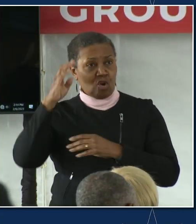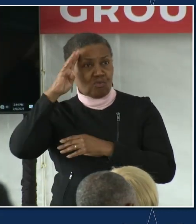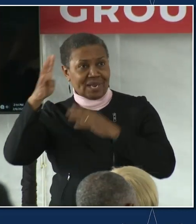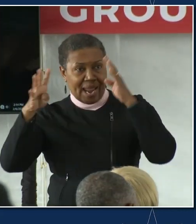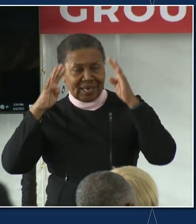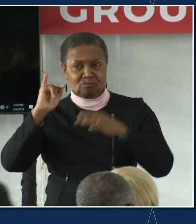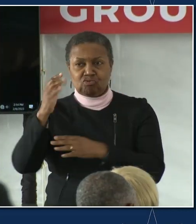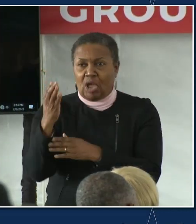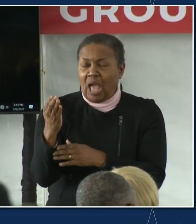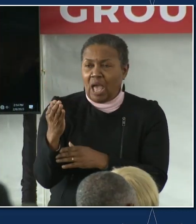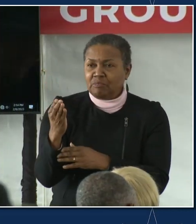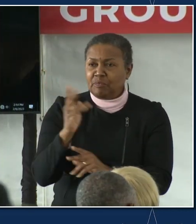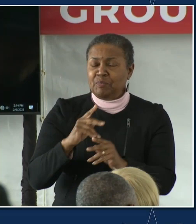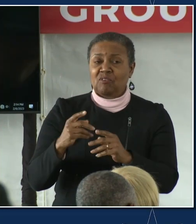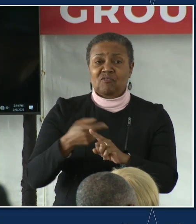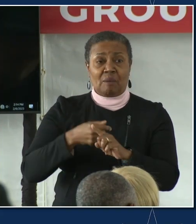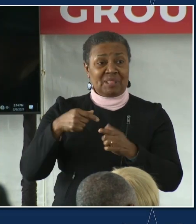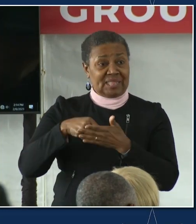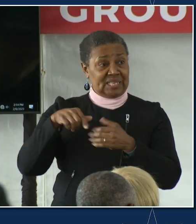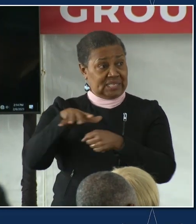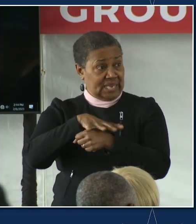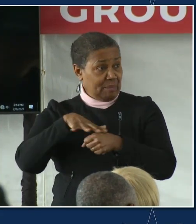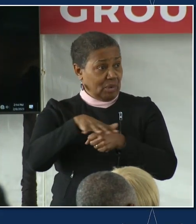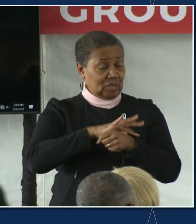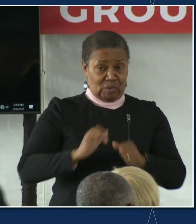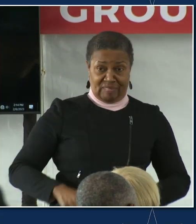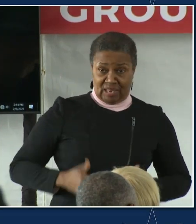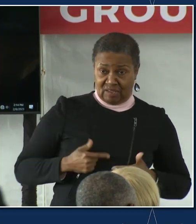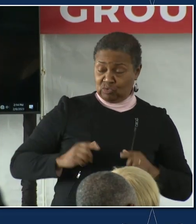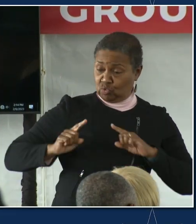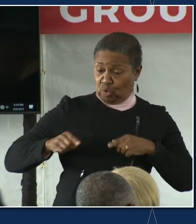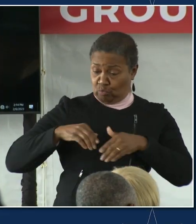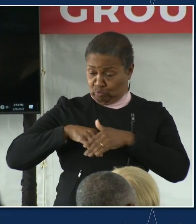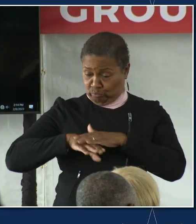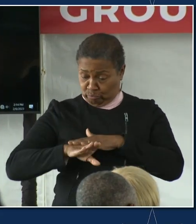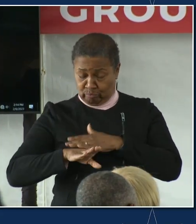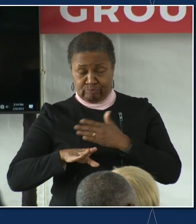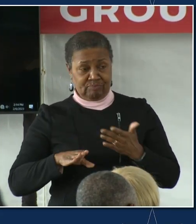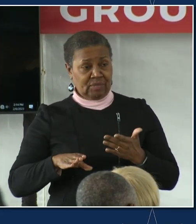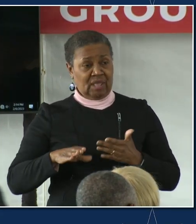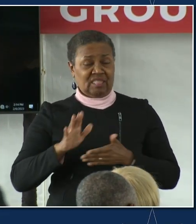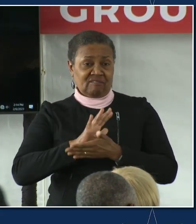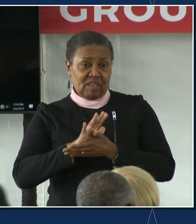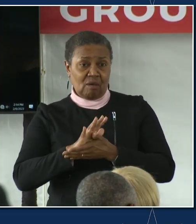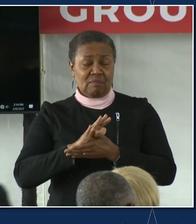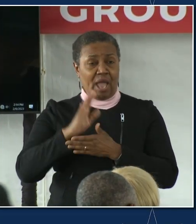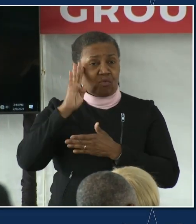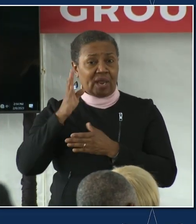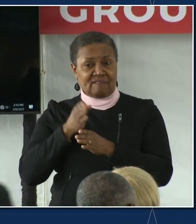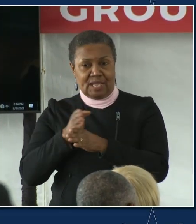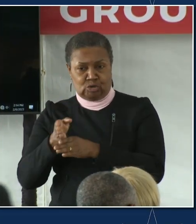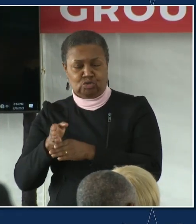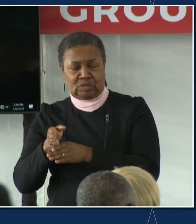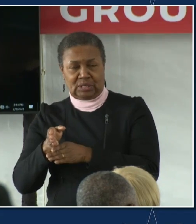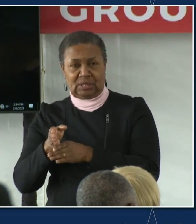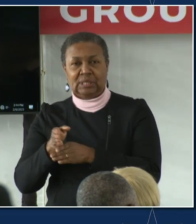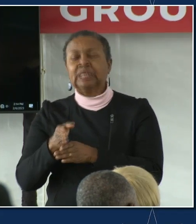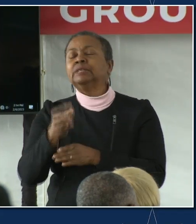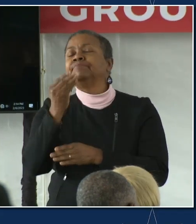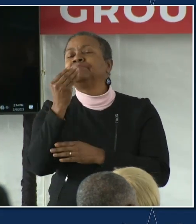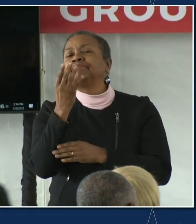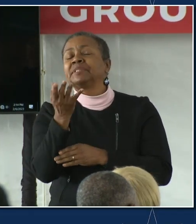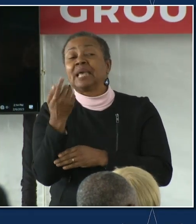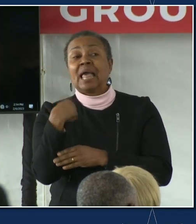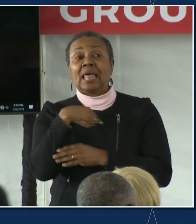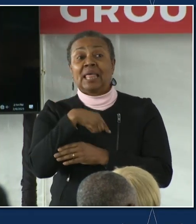creating jobs for people from these neighborhoods to go into the film and creative industry. Because let me just tell you,